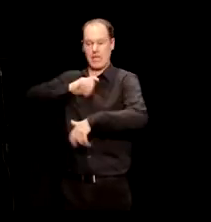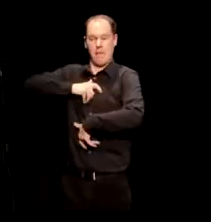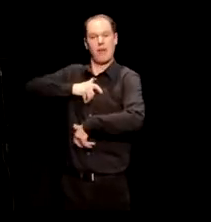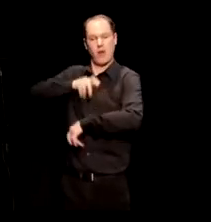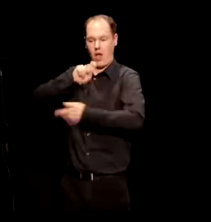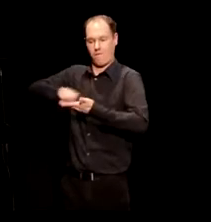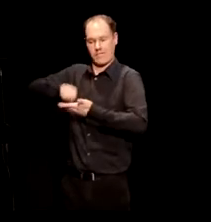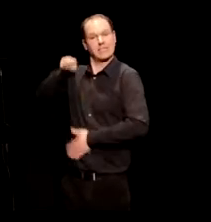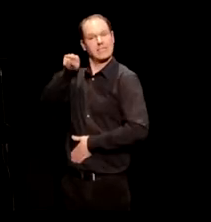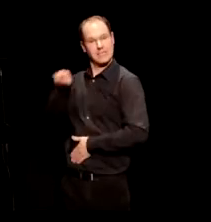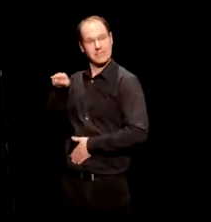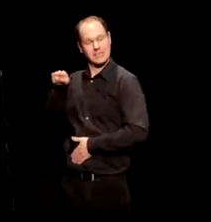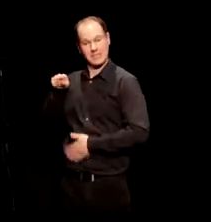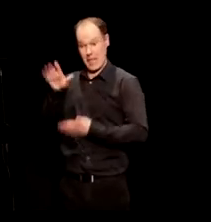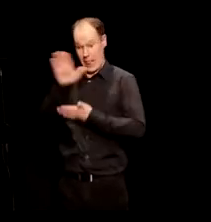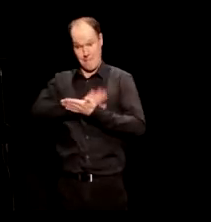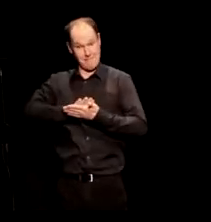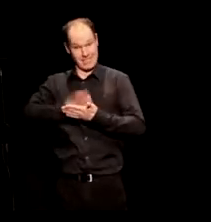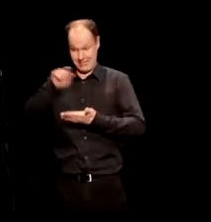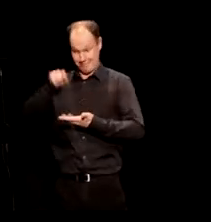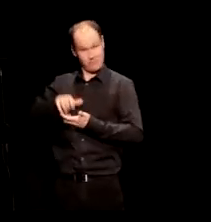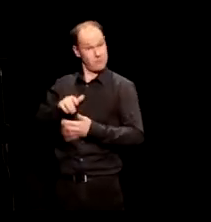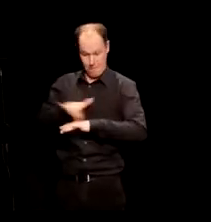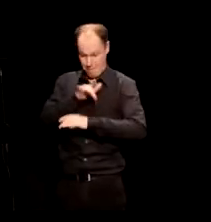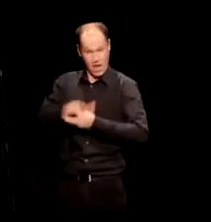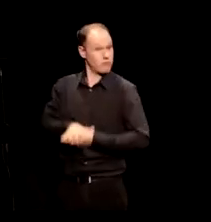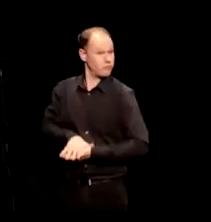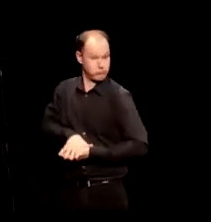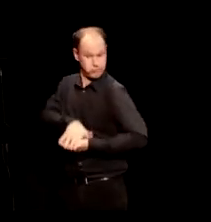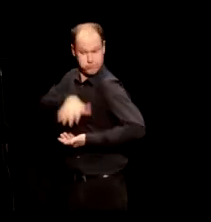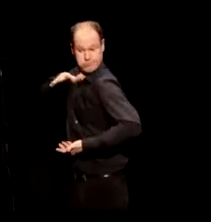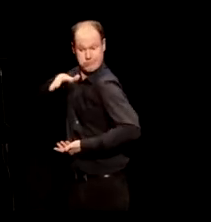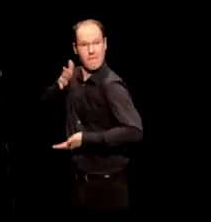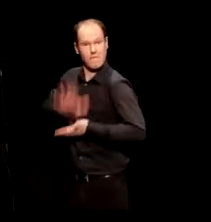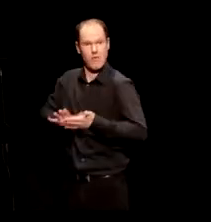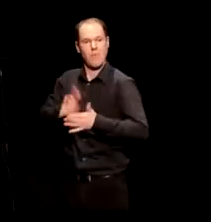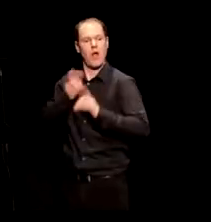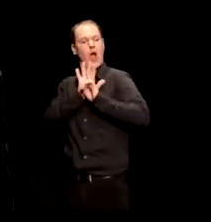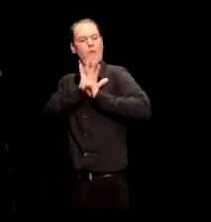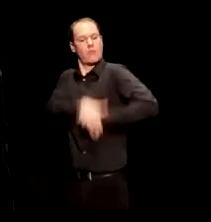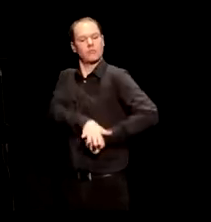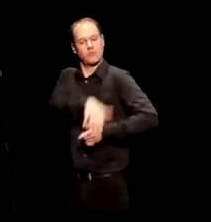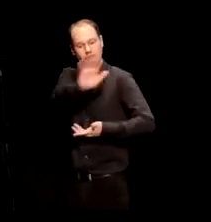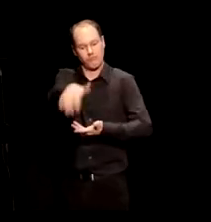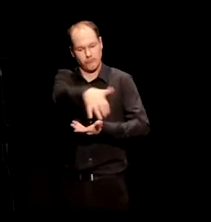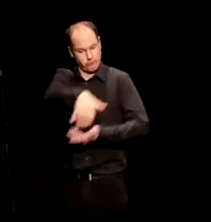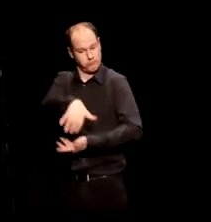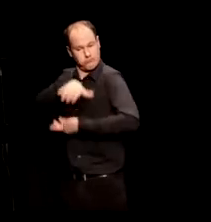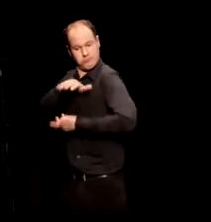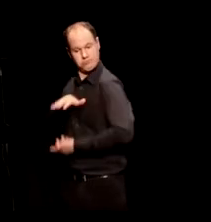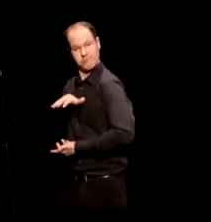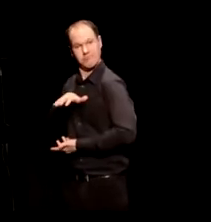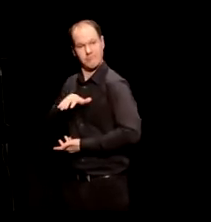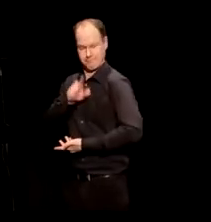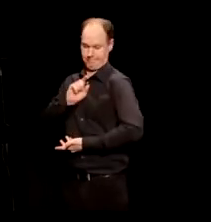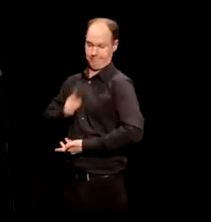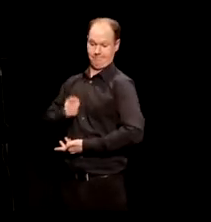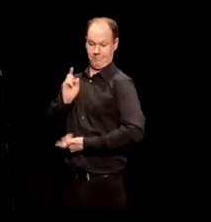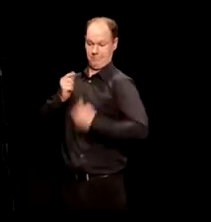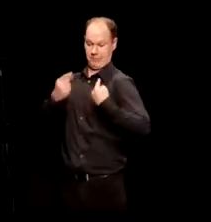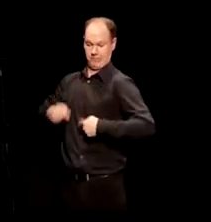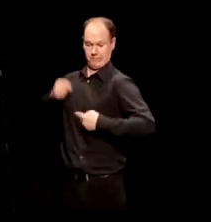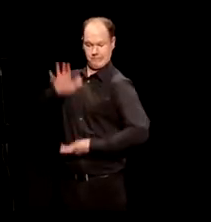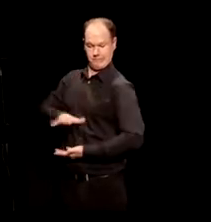is an archive of censorship, it's an archive of oppression, but at the same time, it's an inadvertent archive